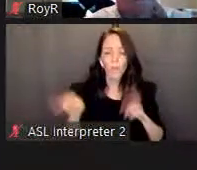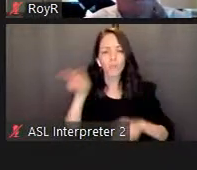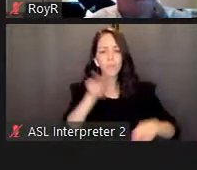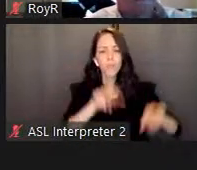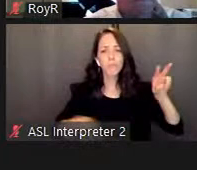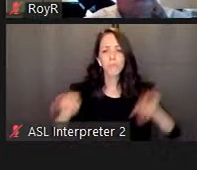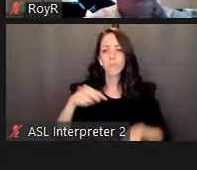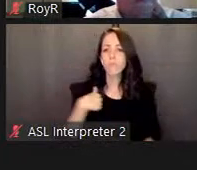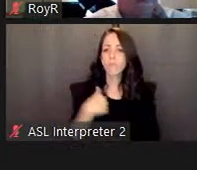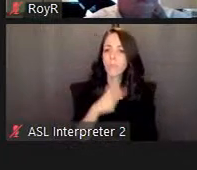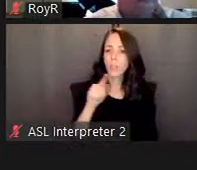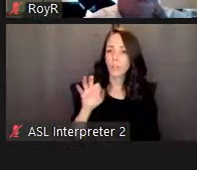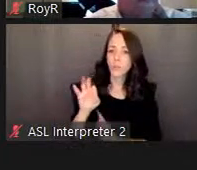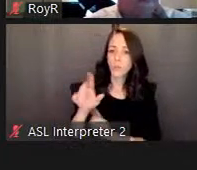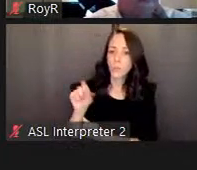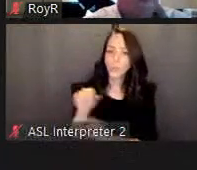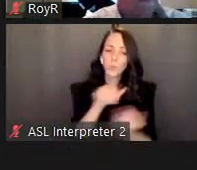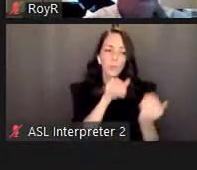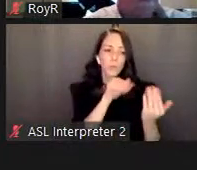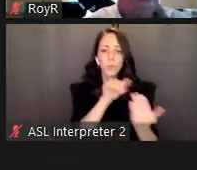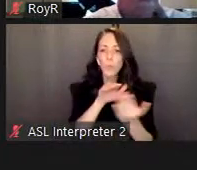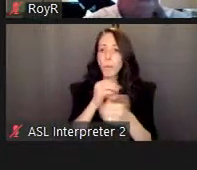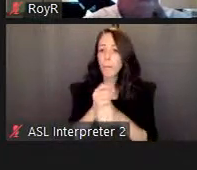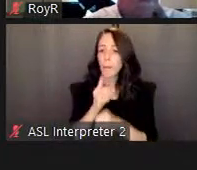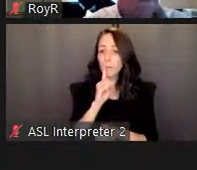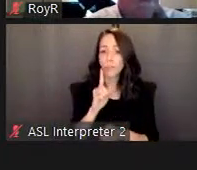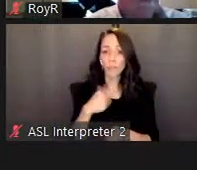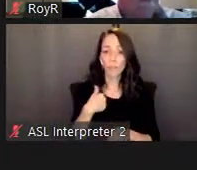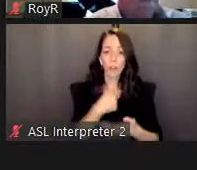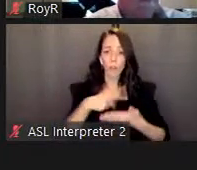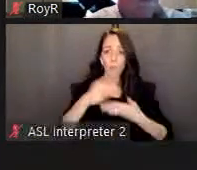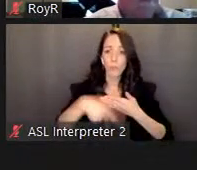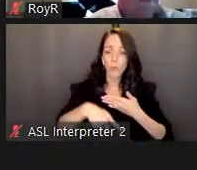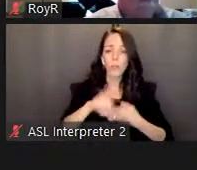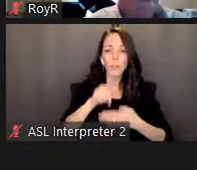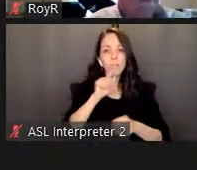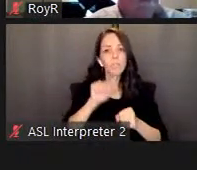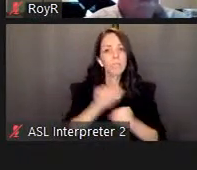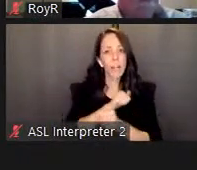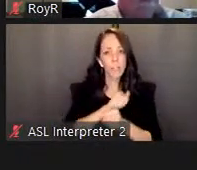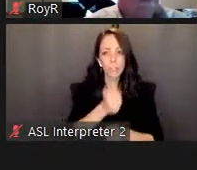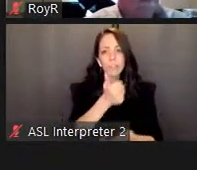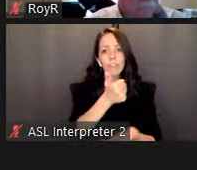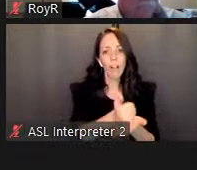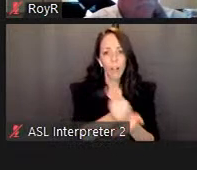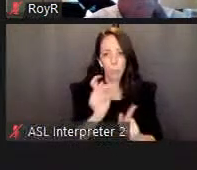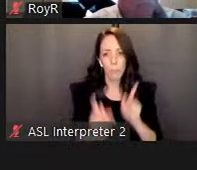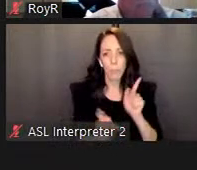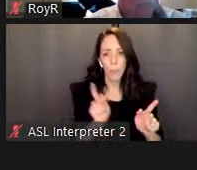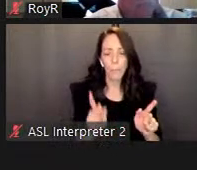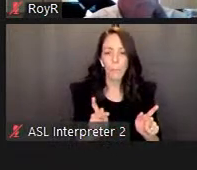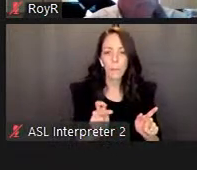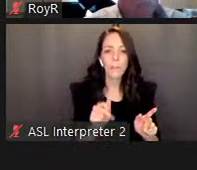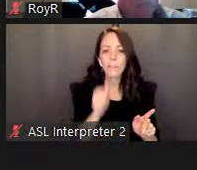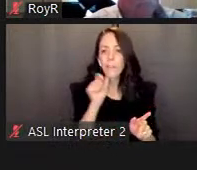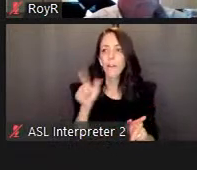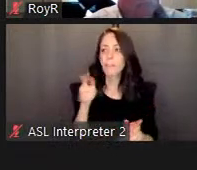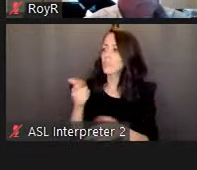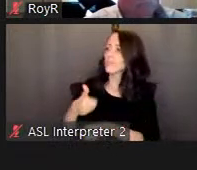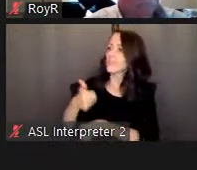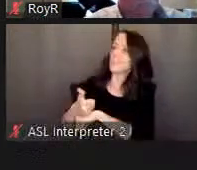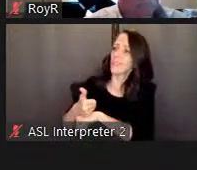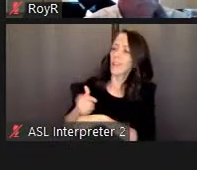use to make sure that the programs that we invest in are actually making a difference and resulting in the outcomes that